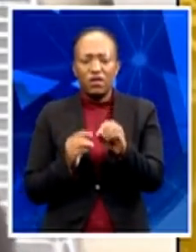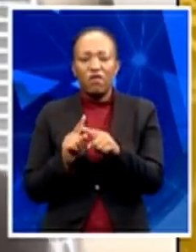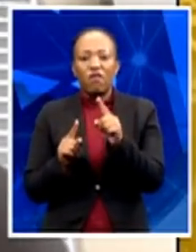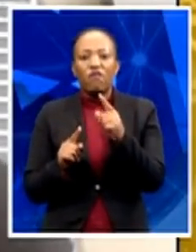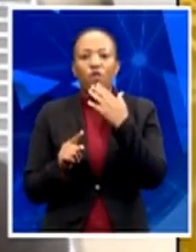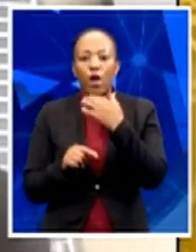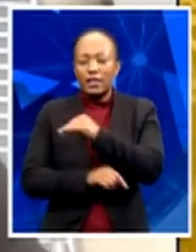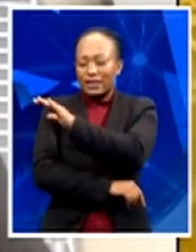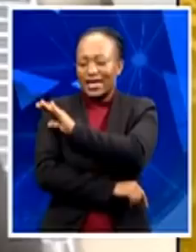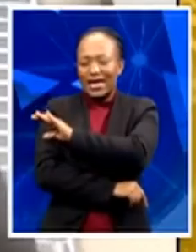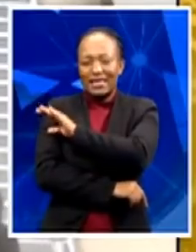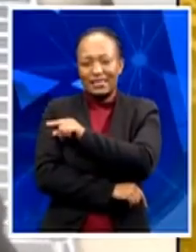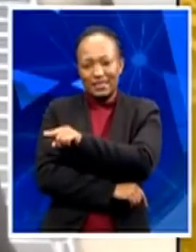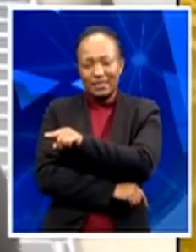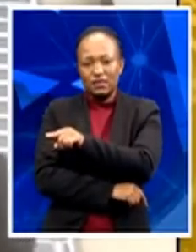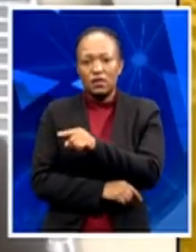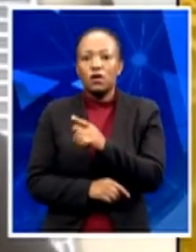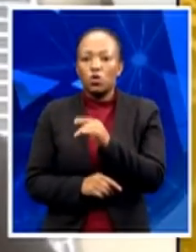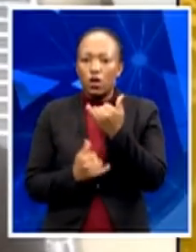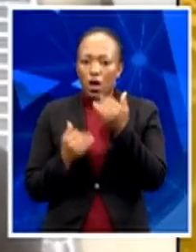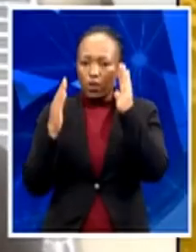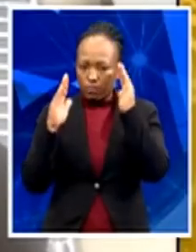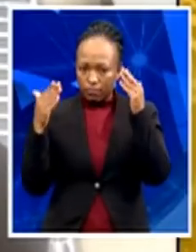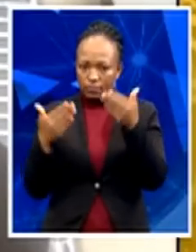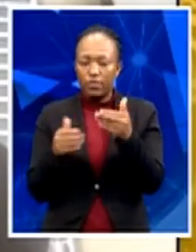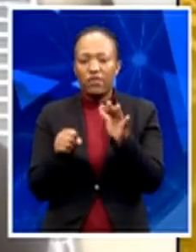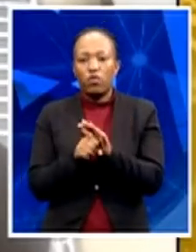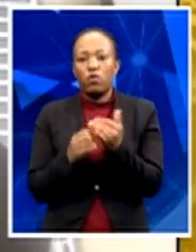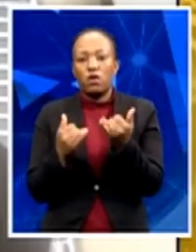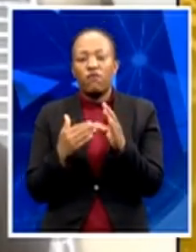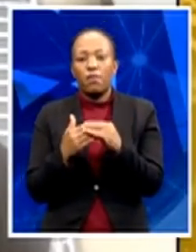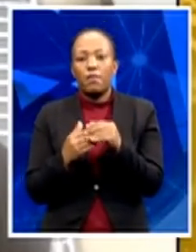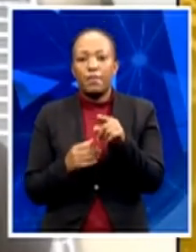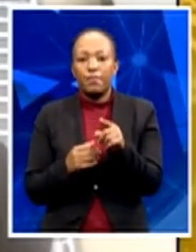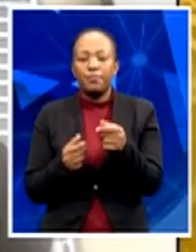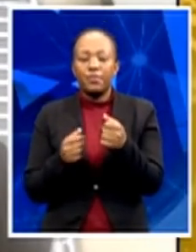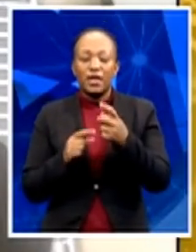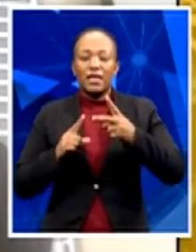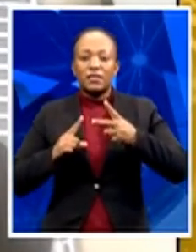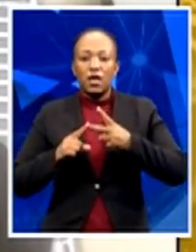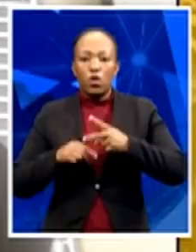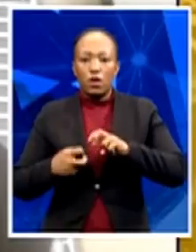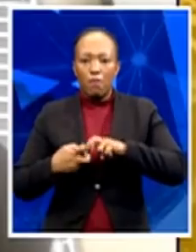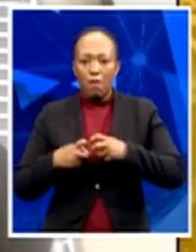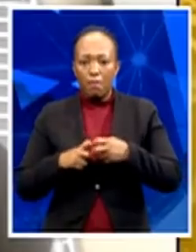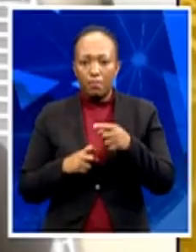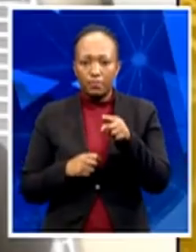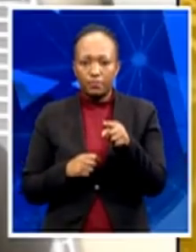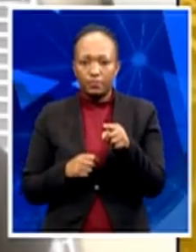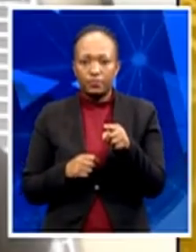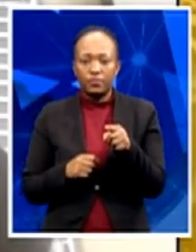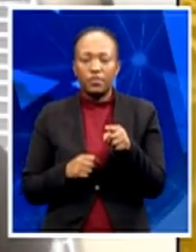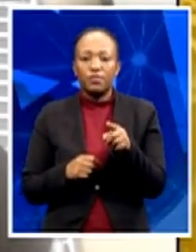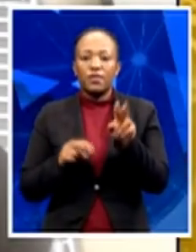paying attention to it, honorable members. Second issue, it's the issue of where